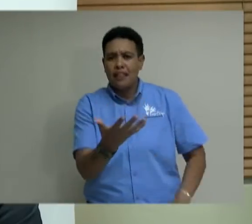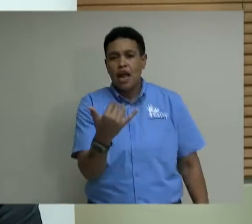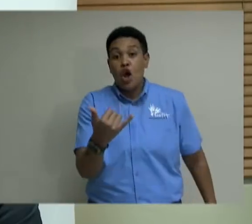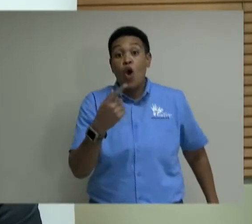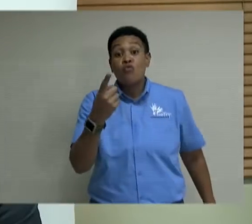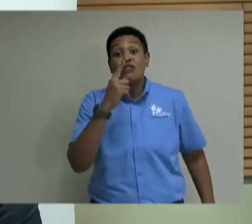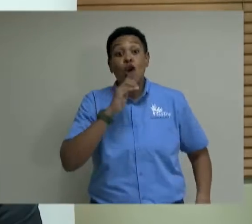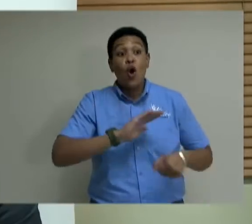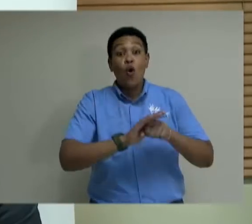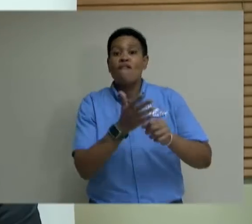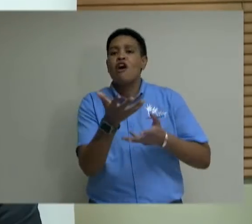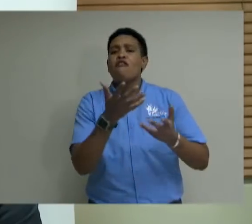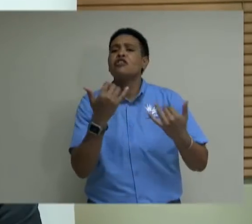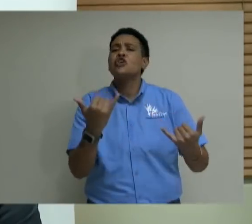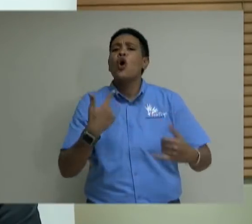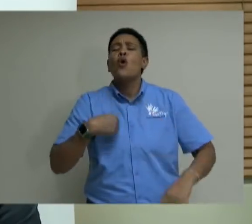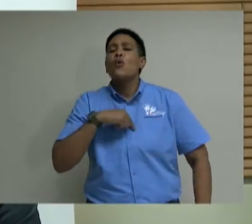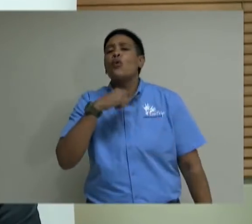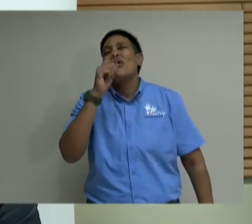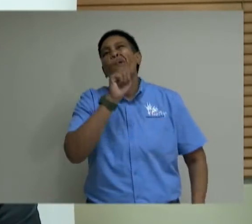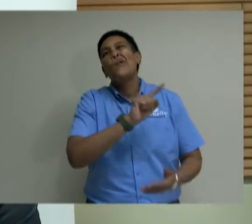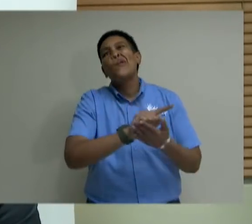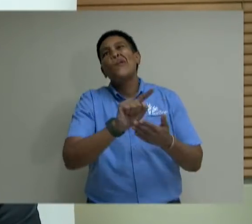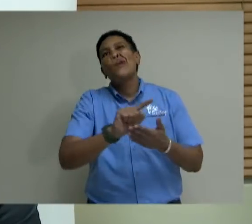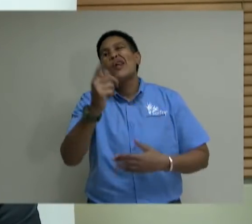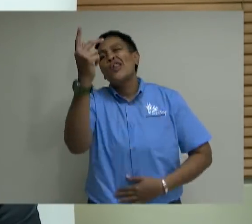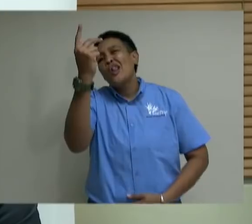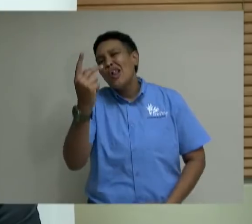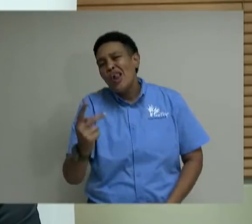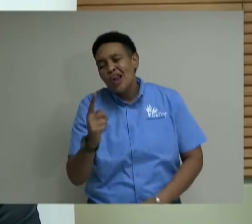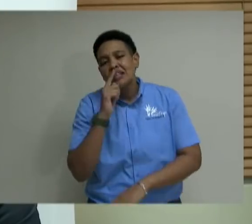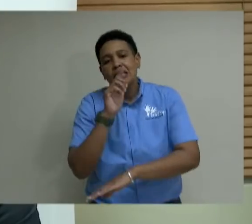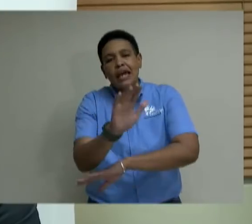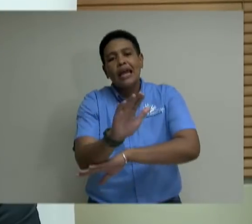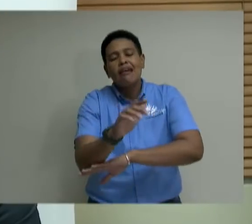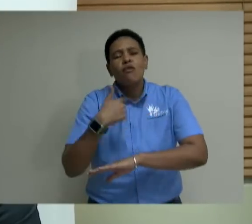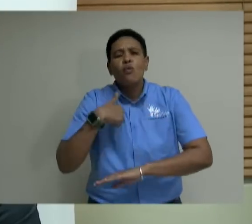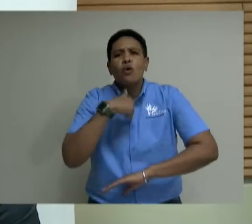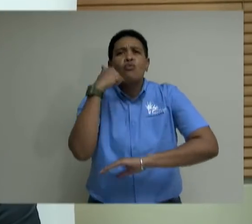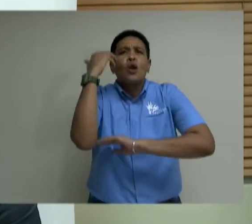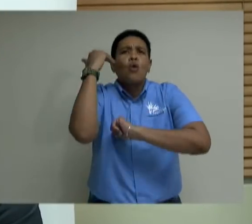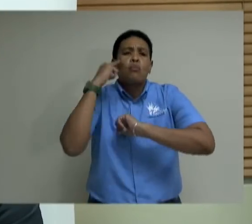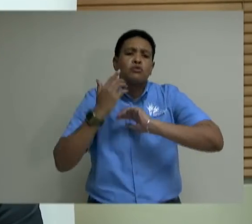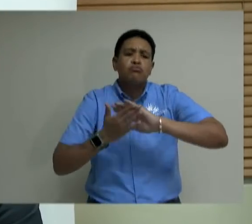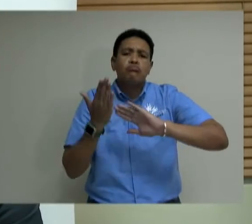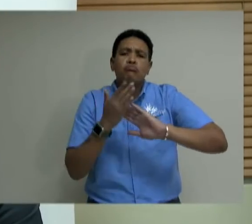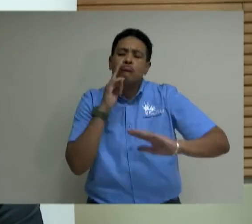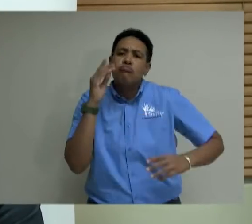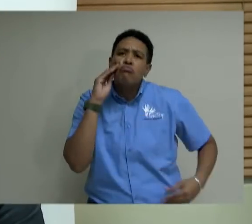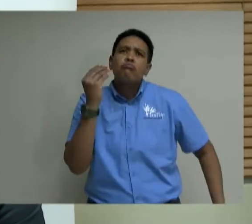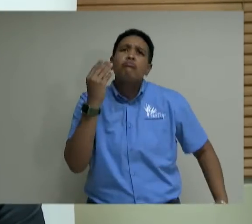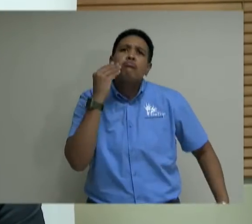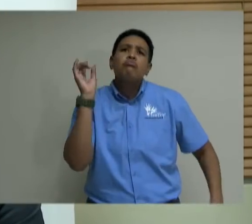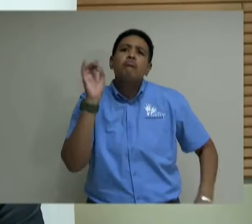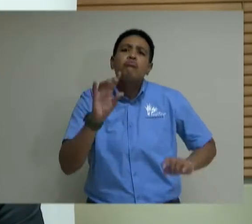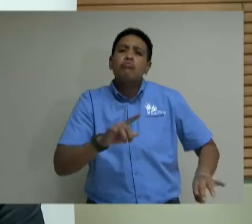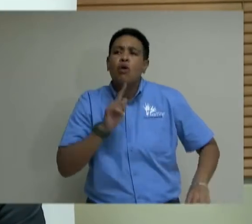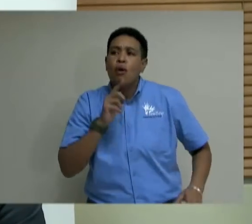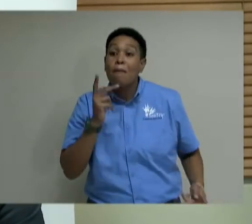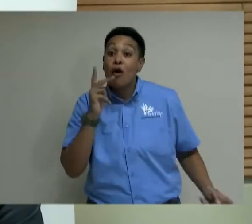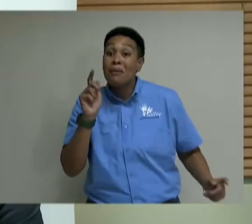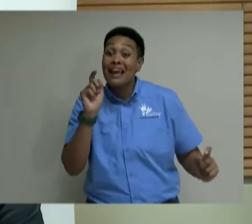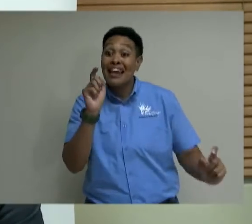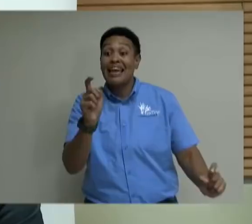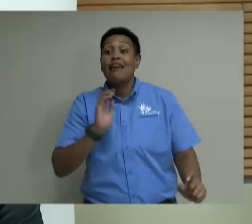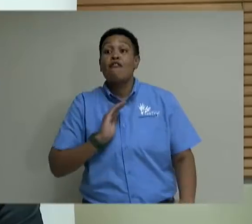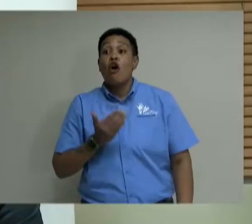is our COVID Conversations, weekly Thursday evening, and we hope to provide ongoing information to the public and give, of course,